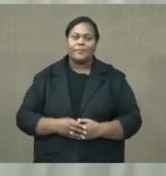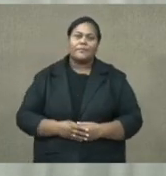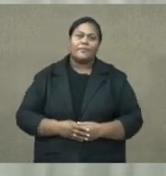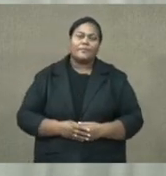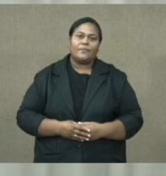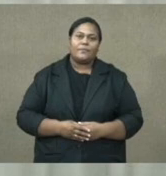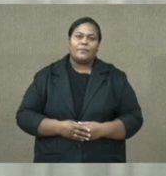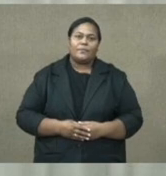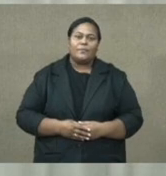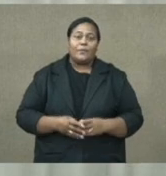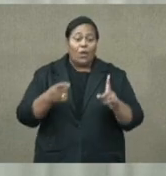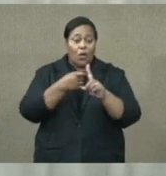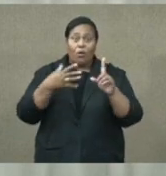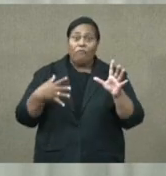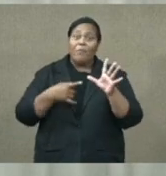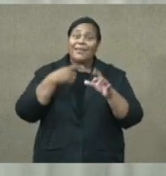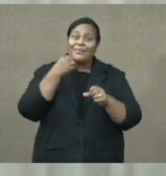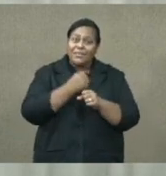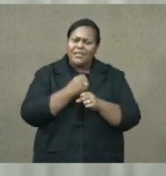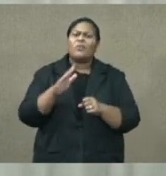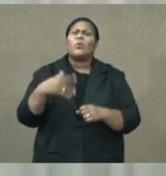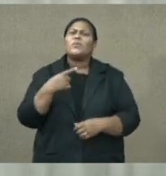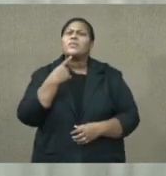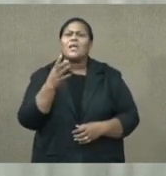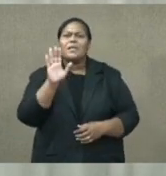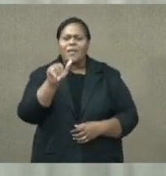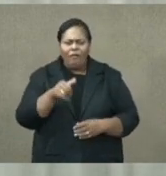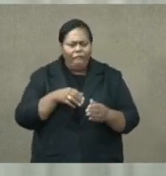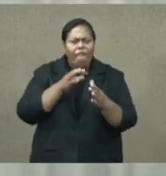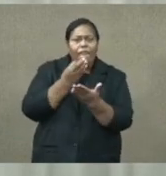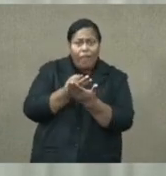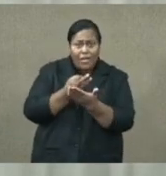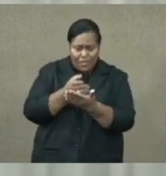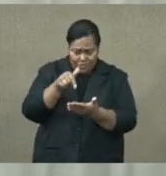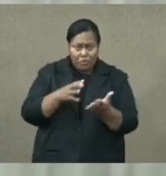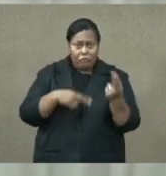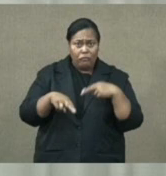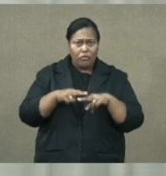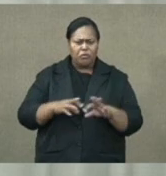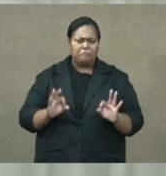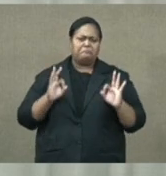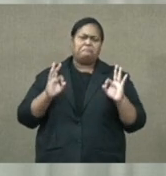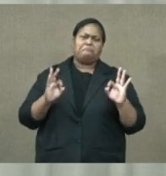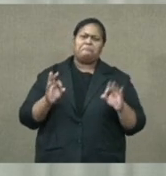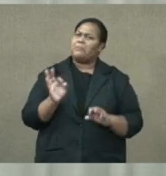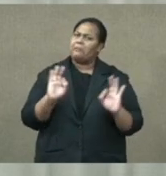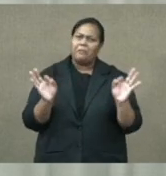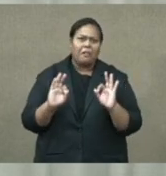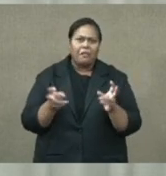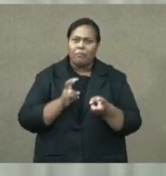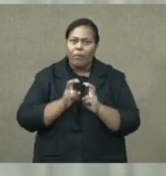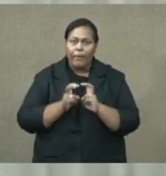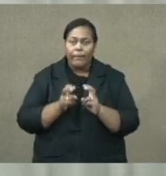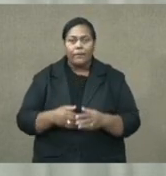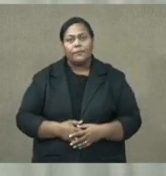Mr. Syed Kayum always led the country to believe that the financial state of affairs was not a major problem.